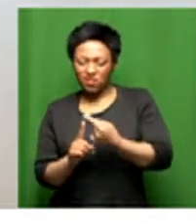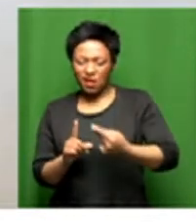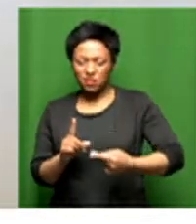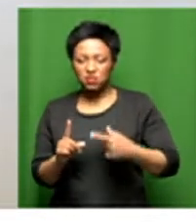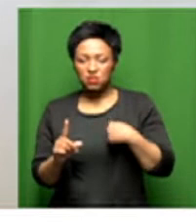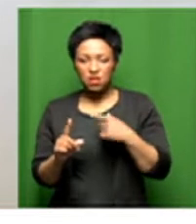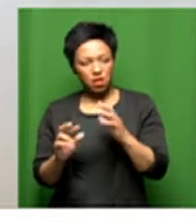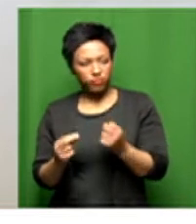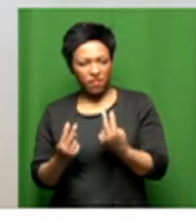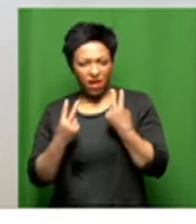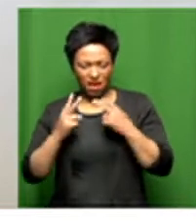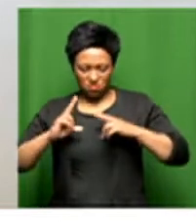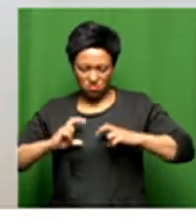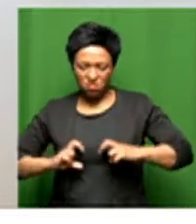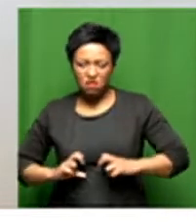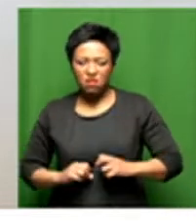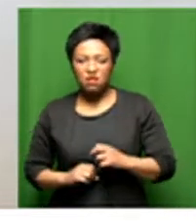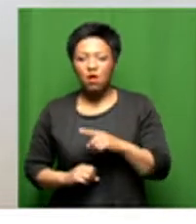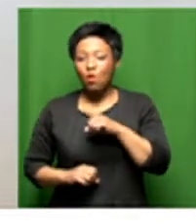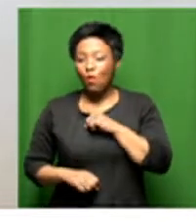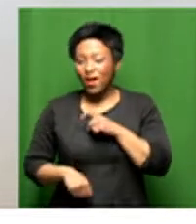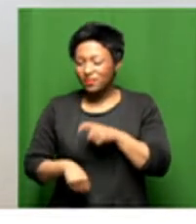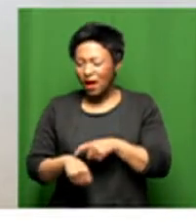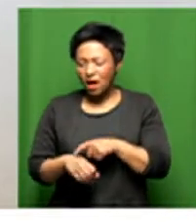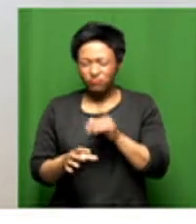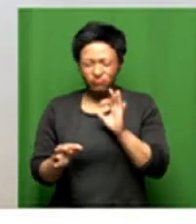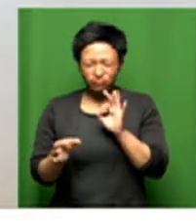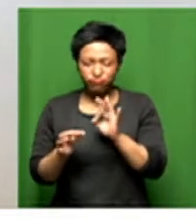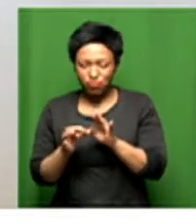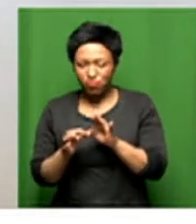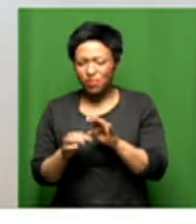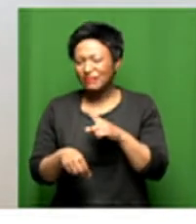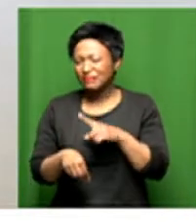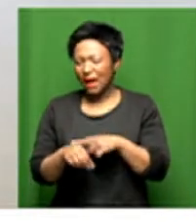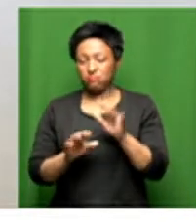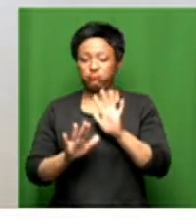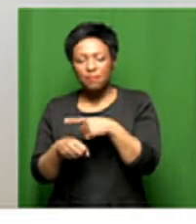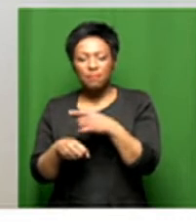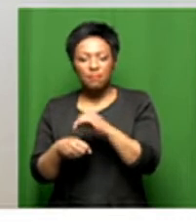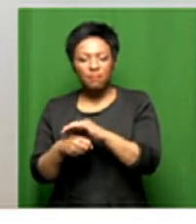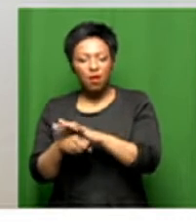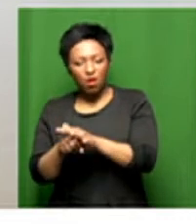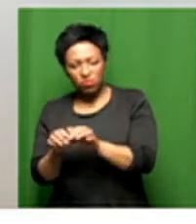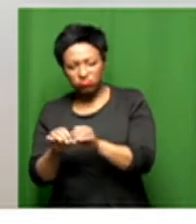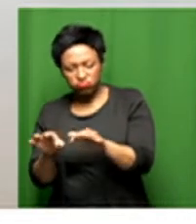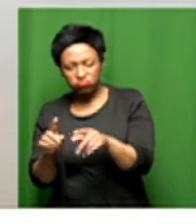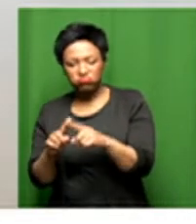as reminders to ourselves, as calls for solidarity. And